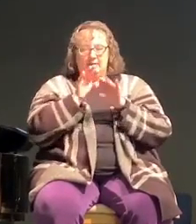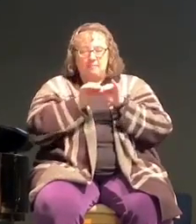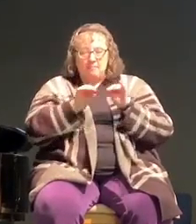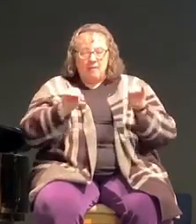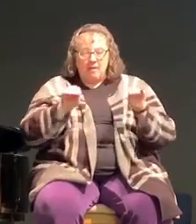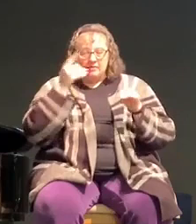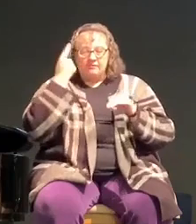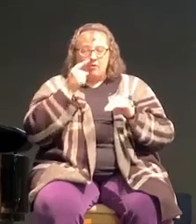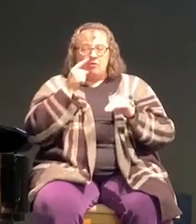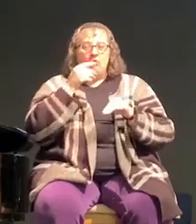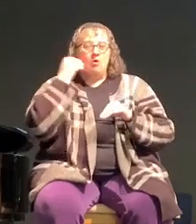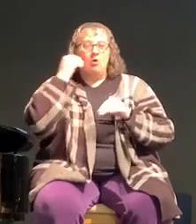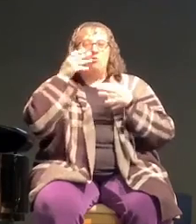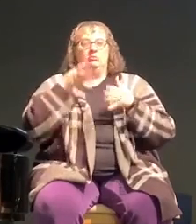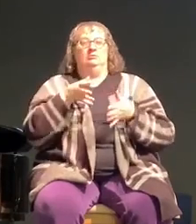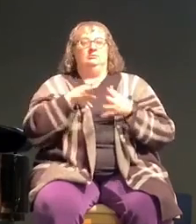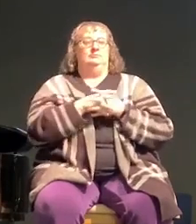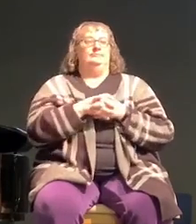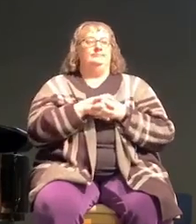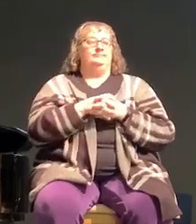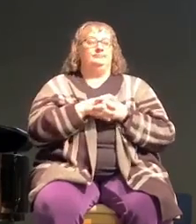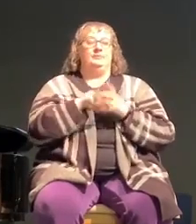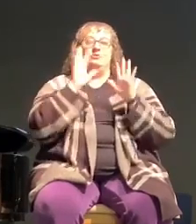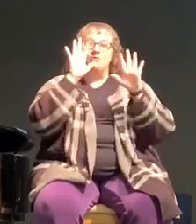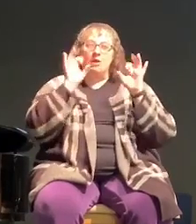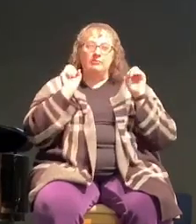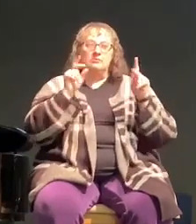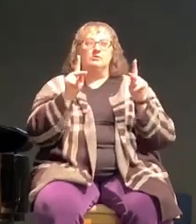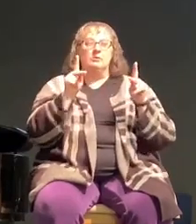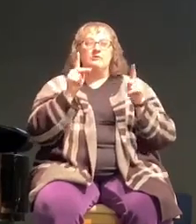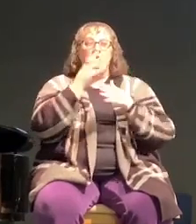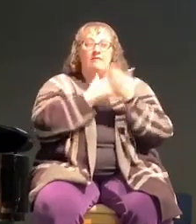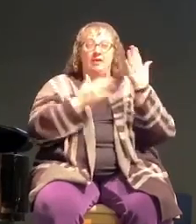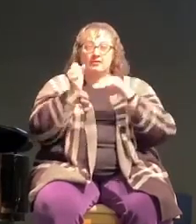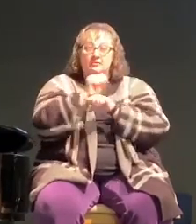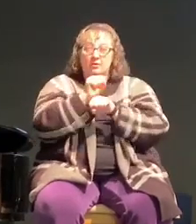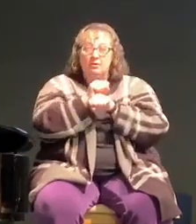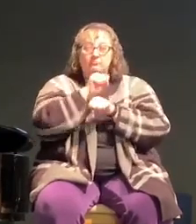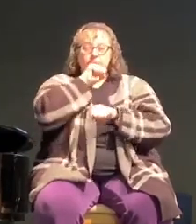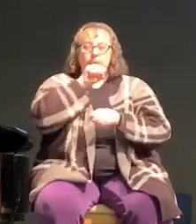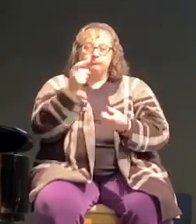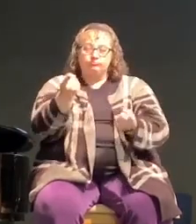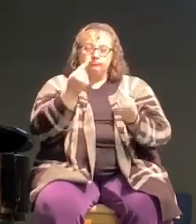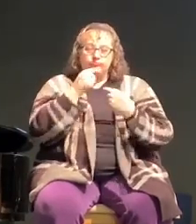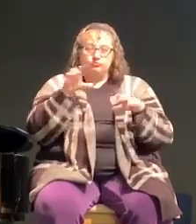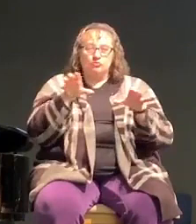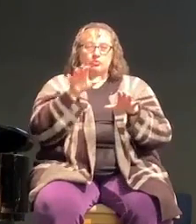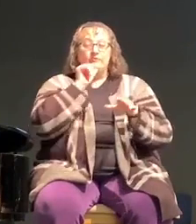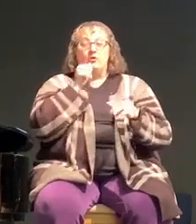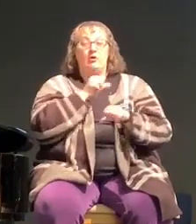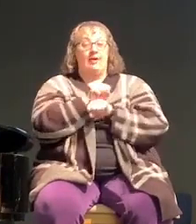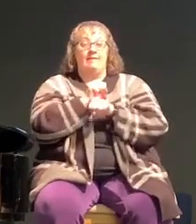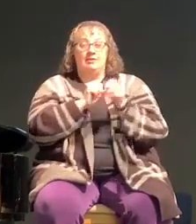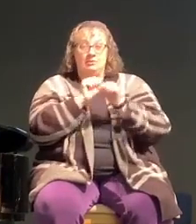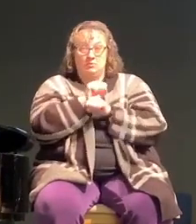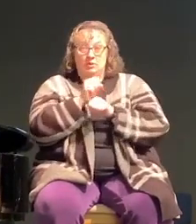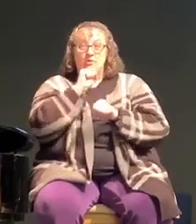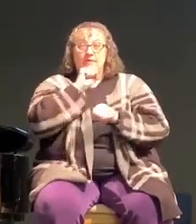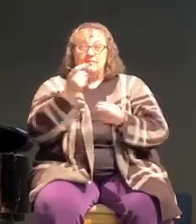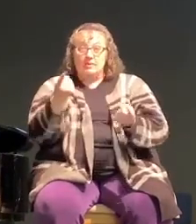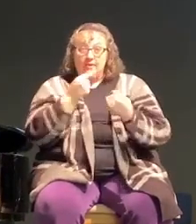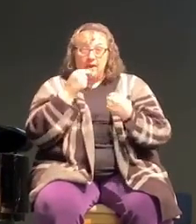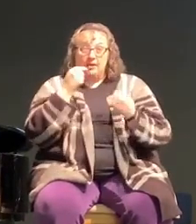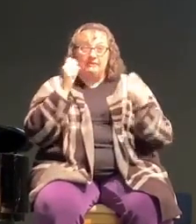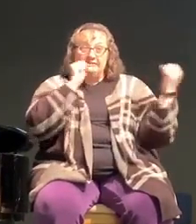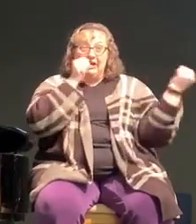homeless. And so it's a really great opportunity that if you have hands that work, we'd love for you to come out and do this. And if you don't have hands that work, we'd love for you to come out